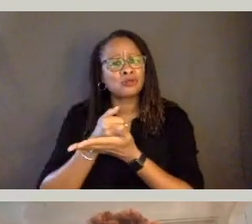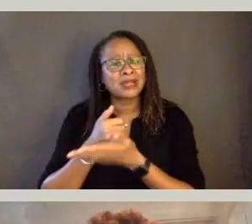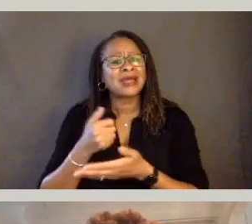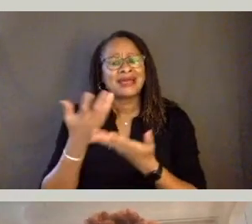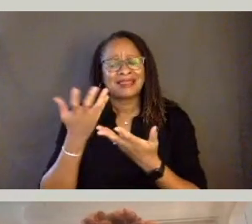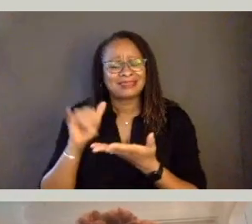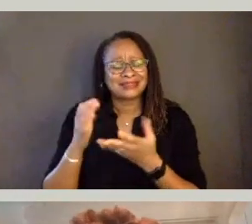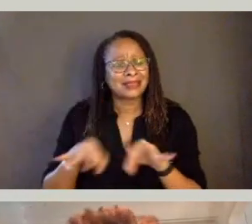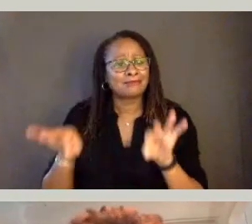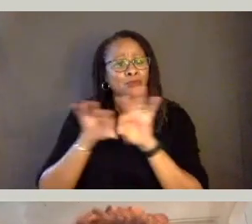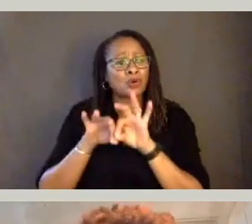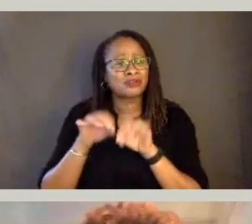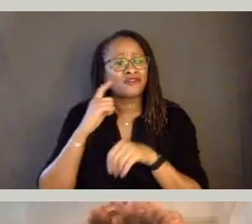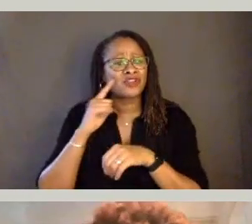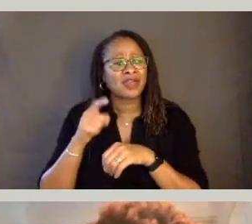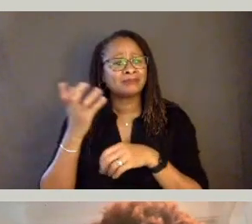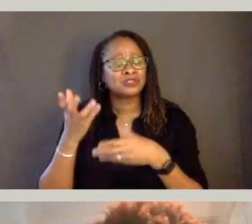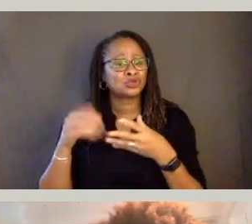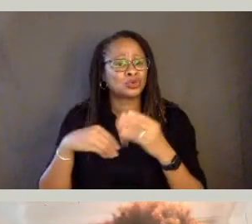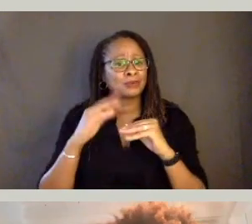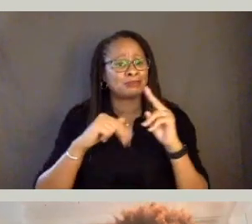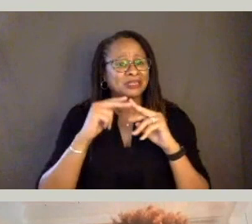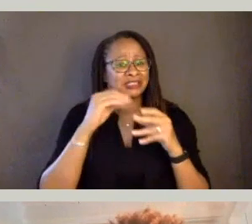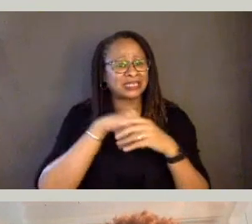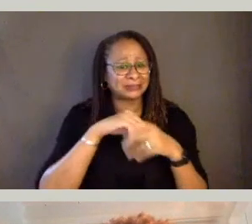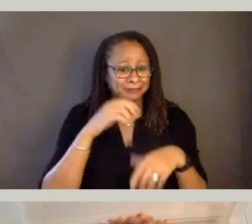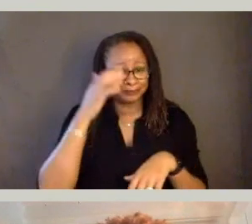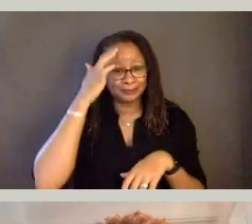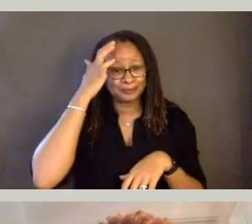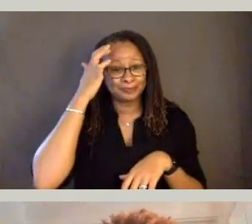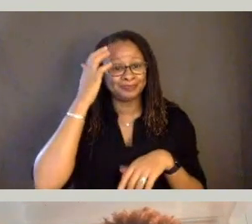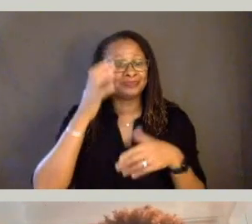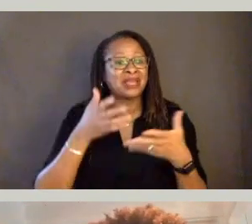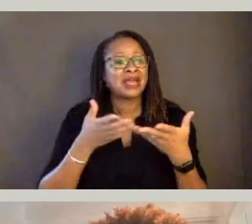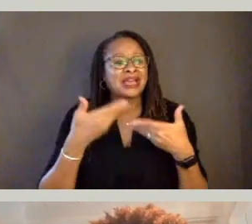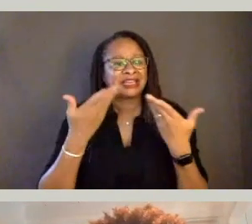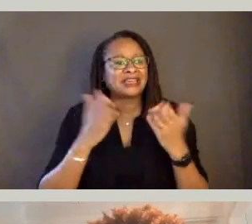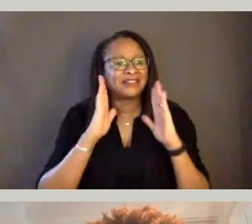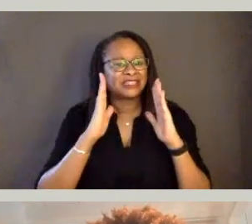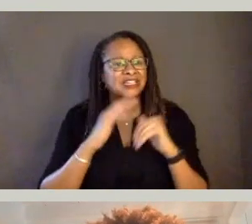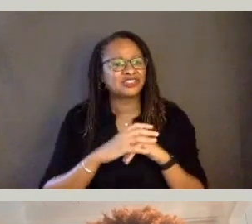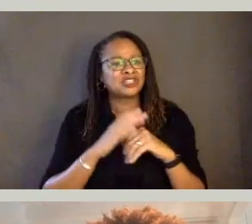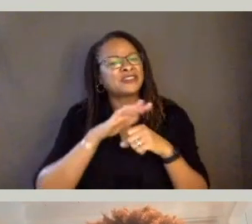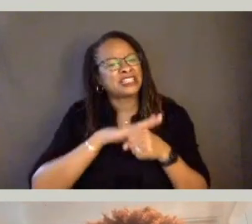important for them to build in, given the tensions in these fields, the commercial tensions.